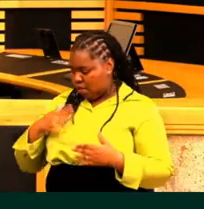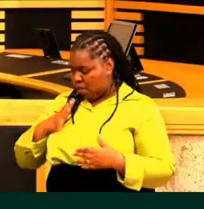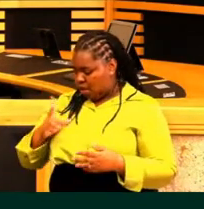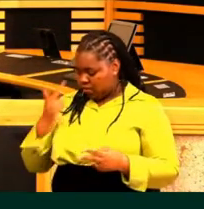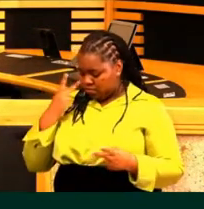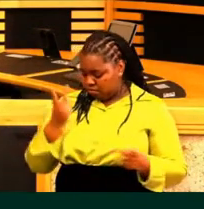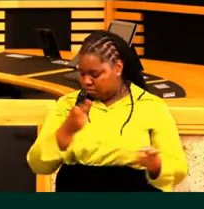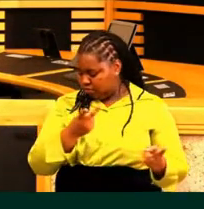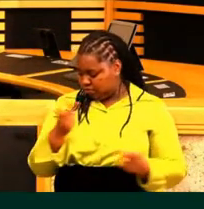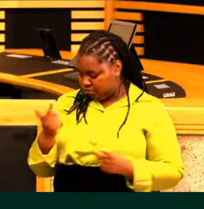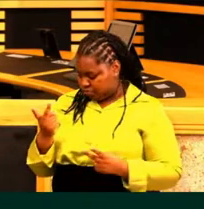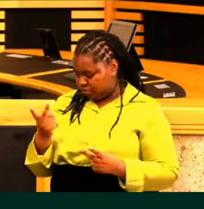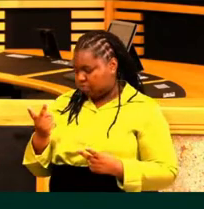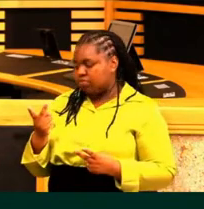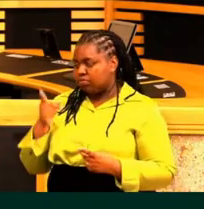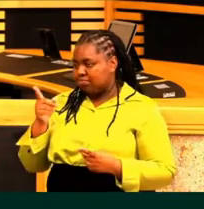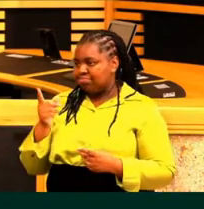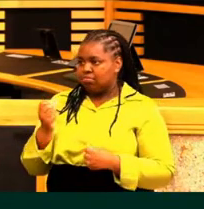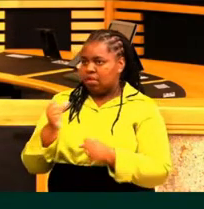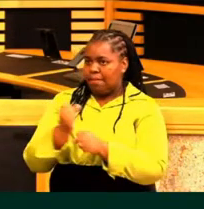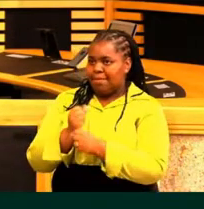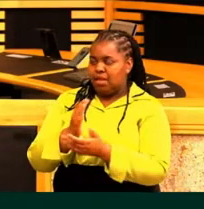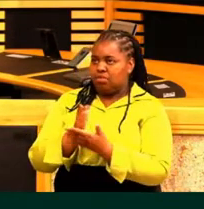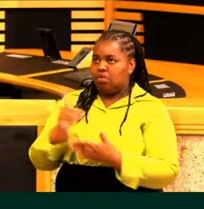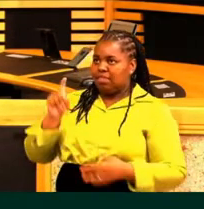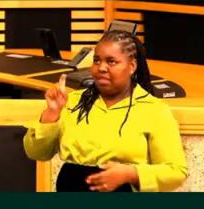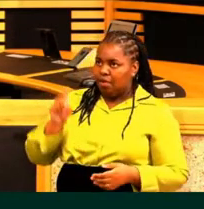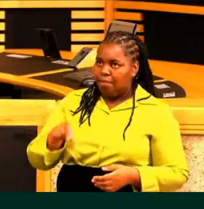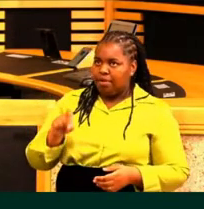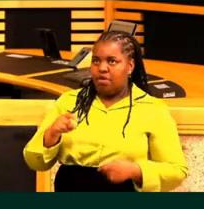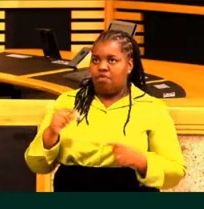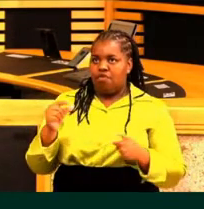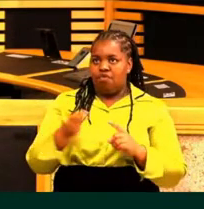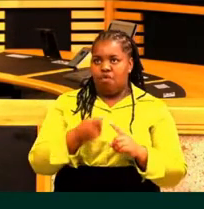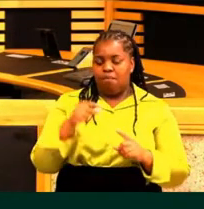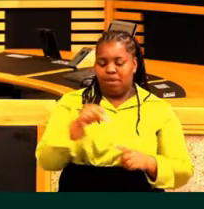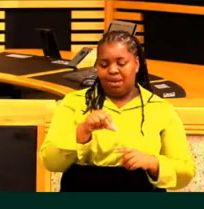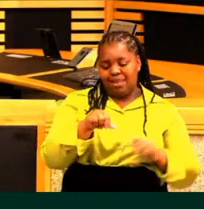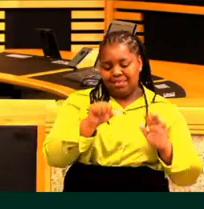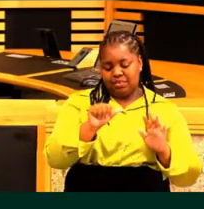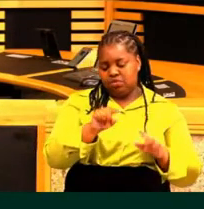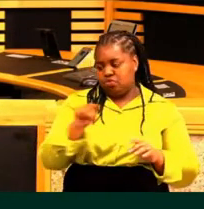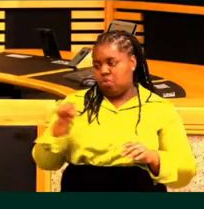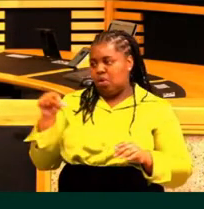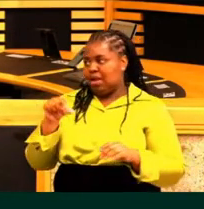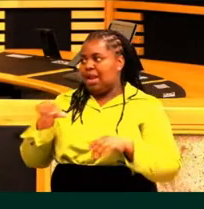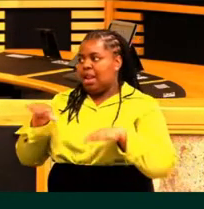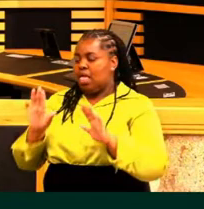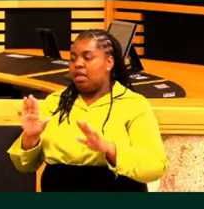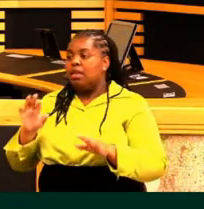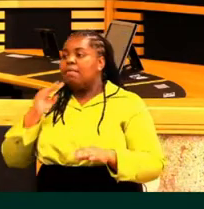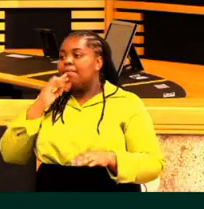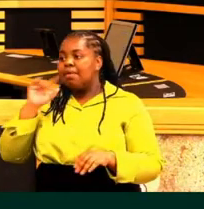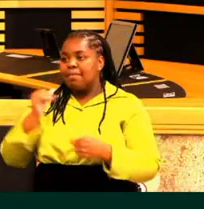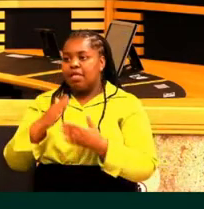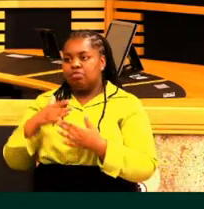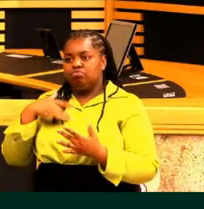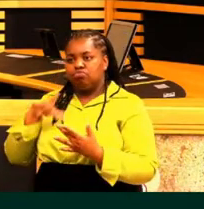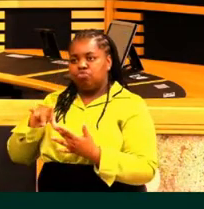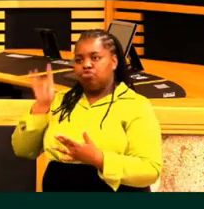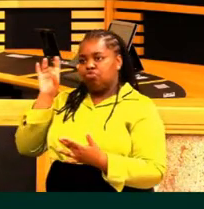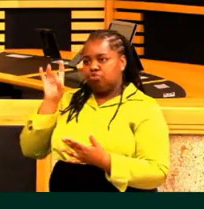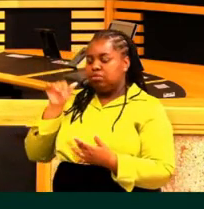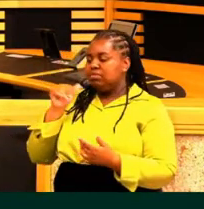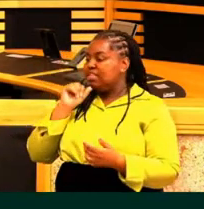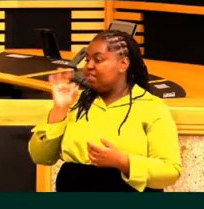agricultural Sciences made compulsory from grade 6 up to grade nine and then one makes a choice on whether to